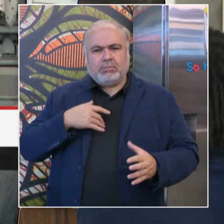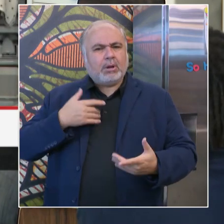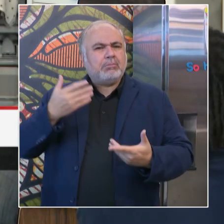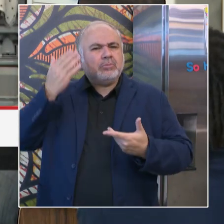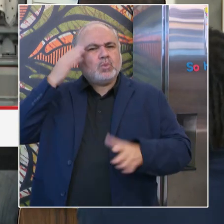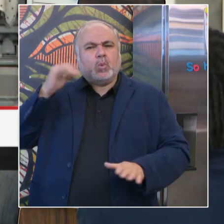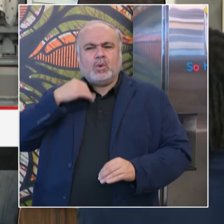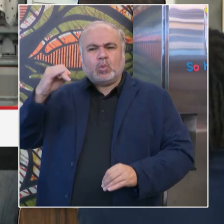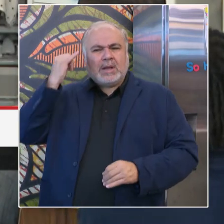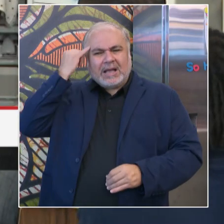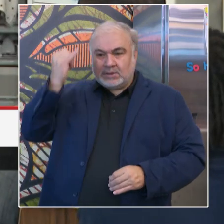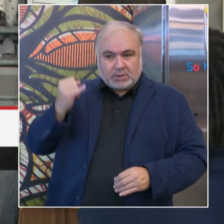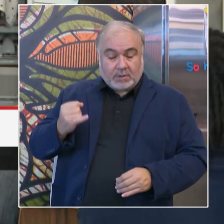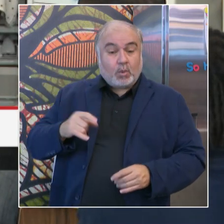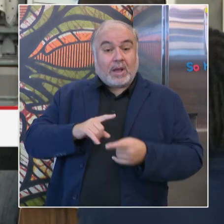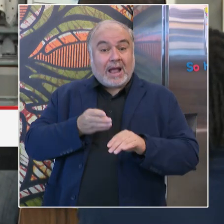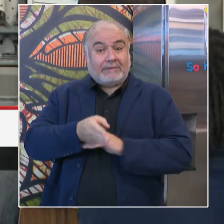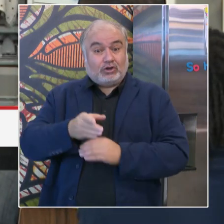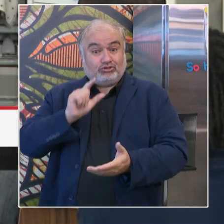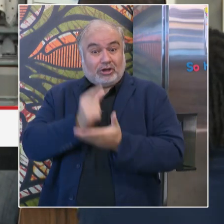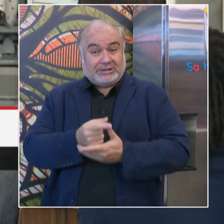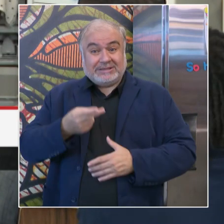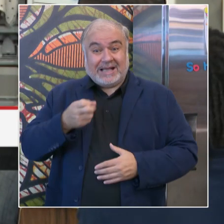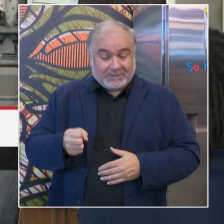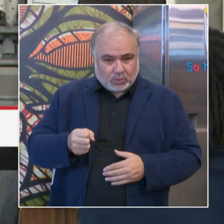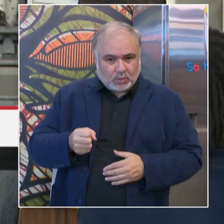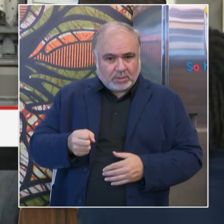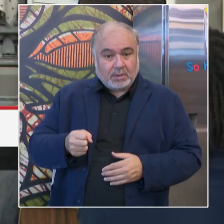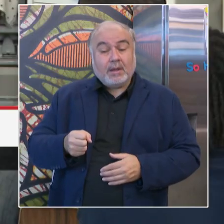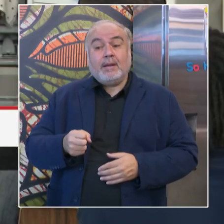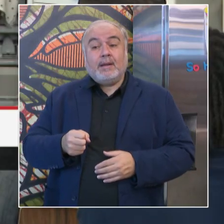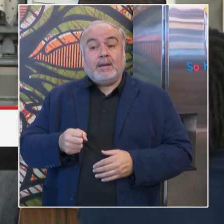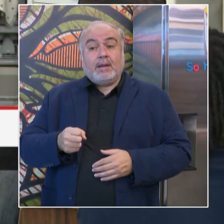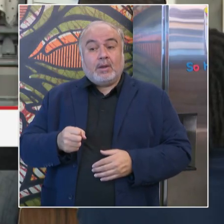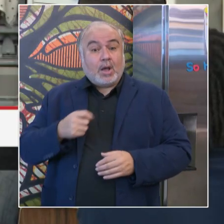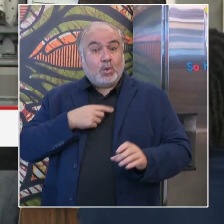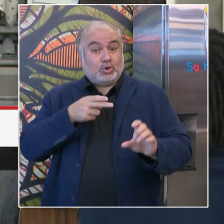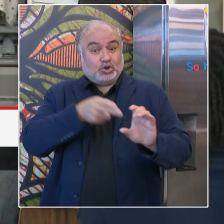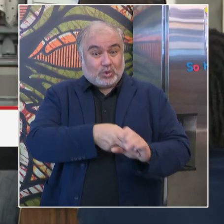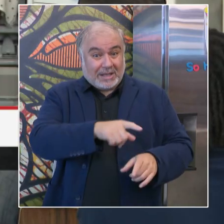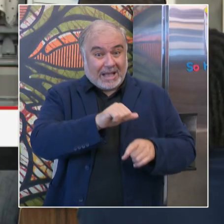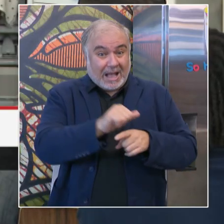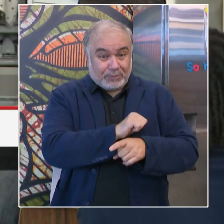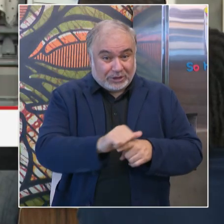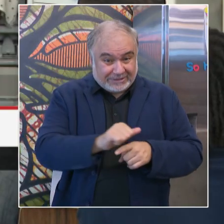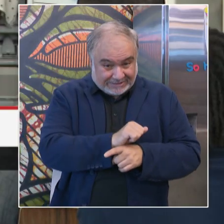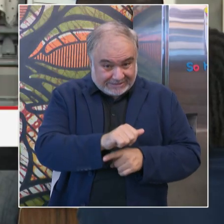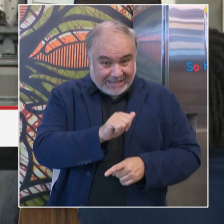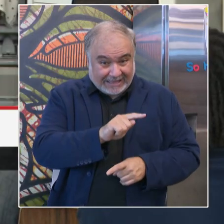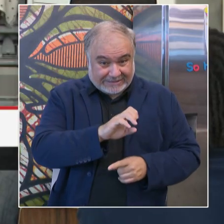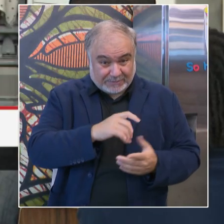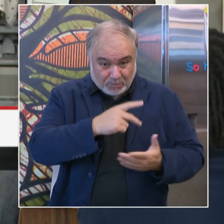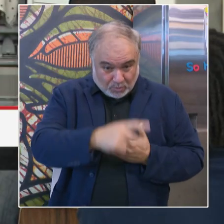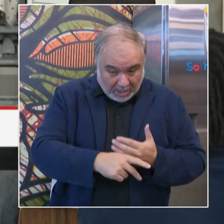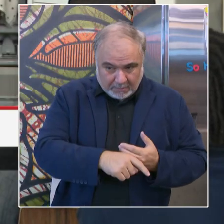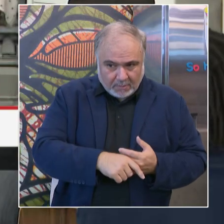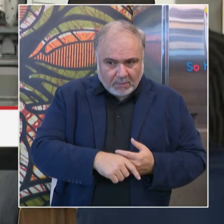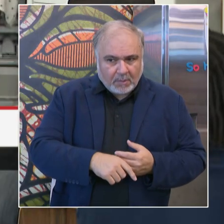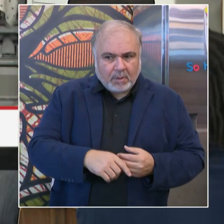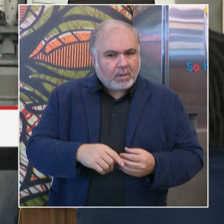and getting paid to work full-time and continue all my education I went at UDC and Trinity Washington